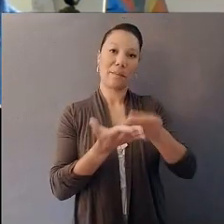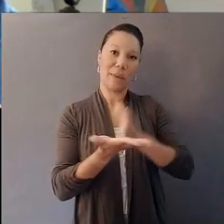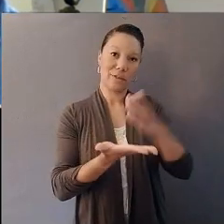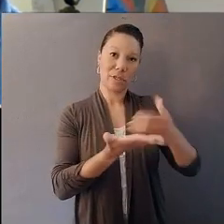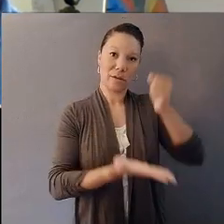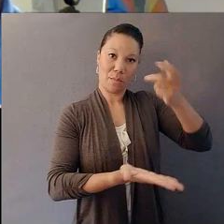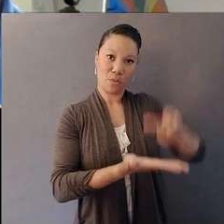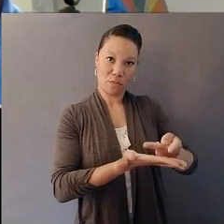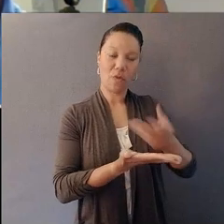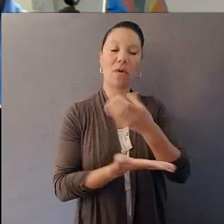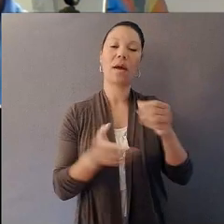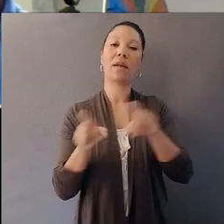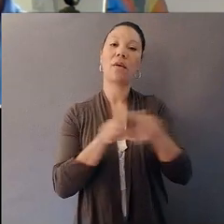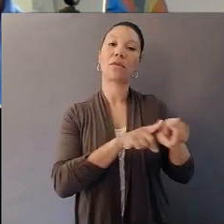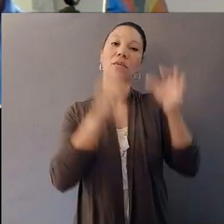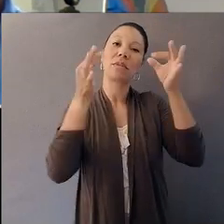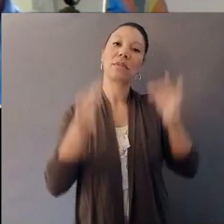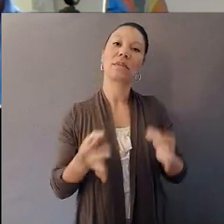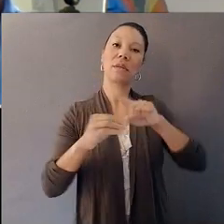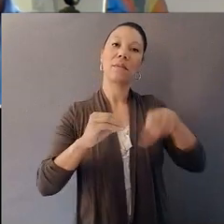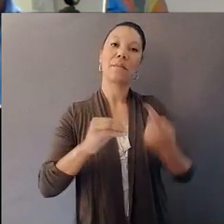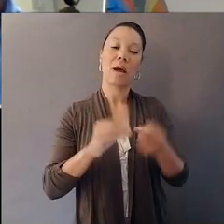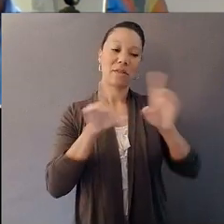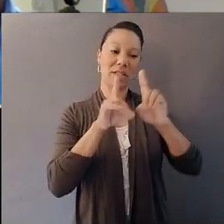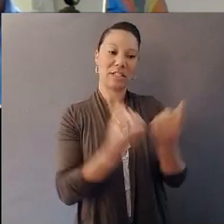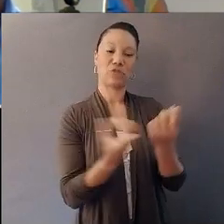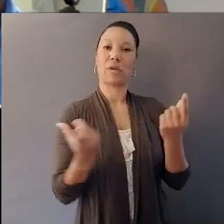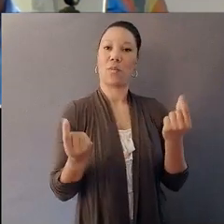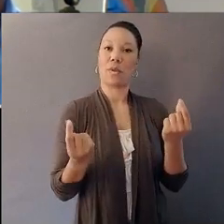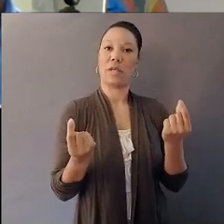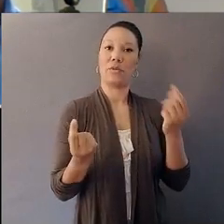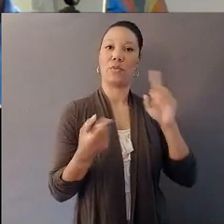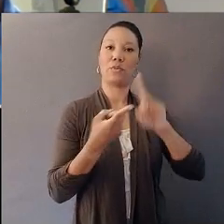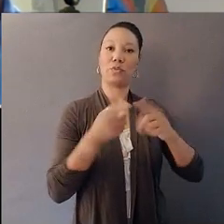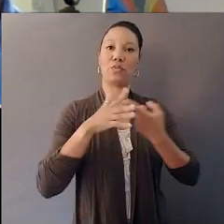then decisions on how the district will push the start button on